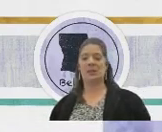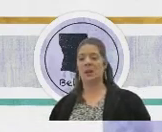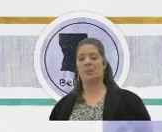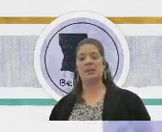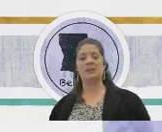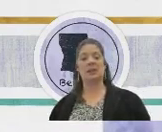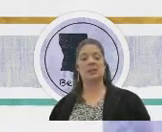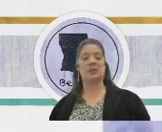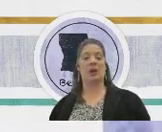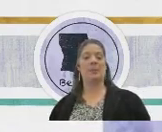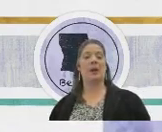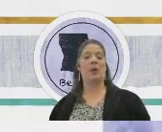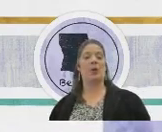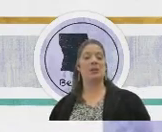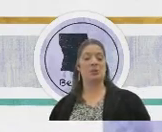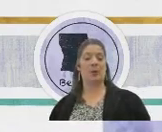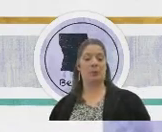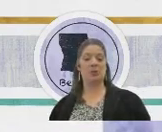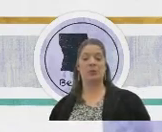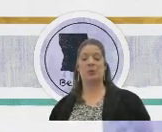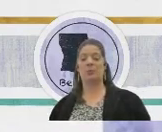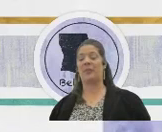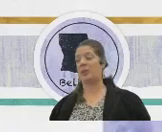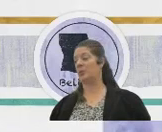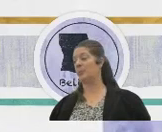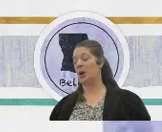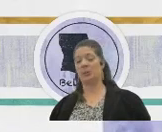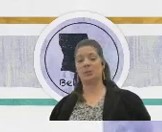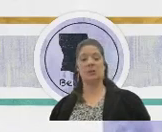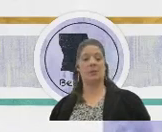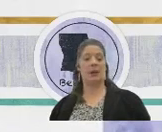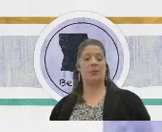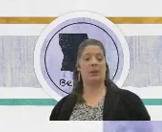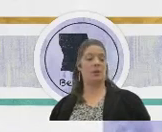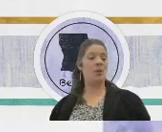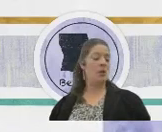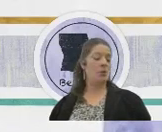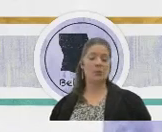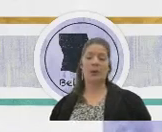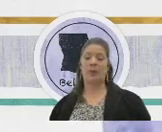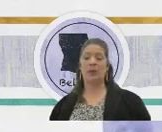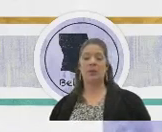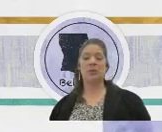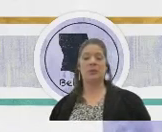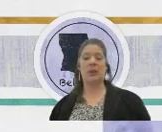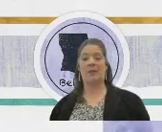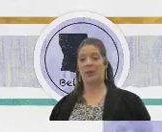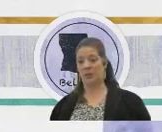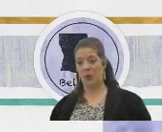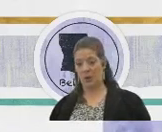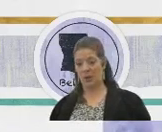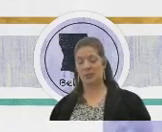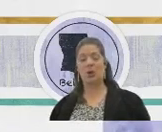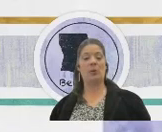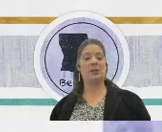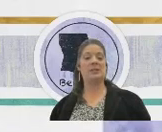We did get an updated list from our teacher preparation program provider partners about their coursework being used. If we have any of